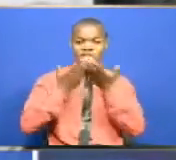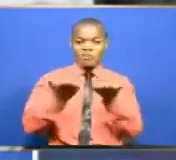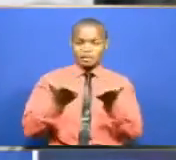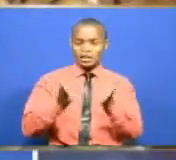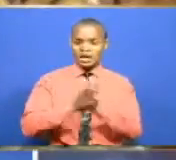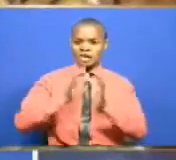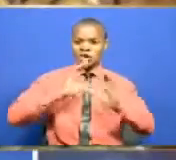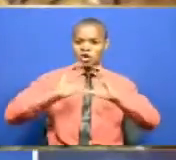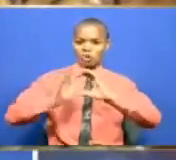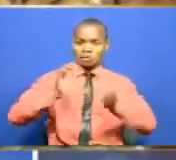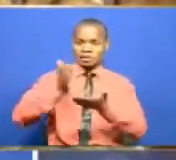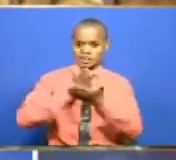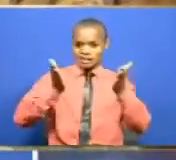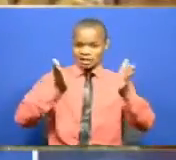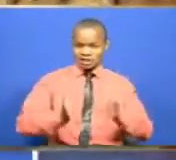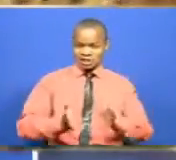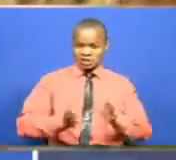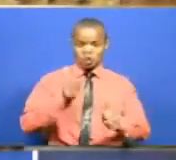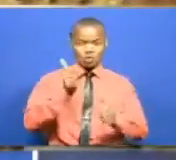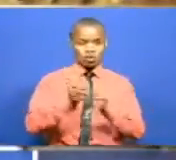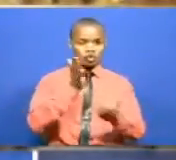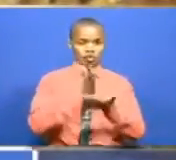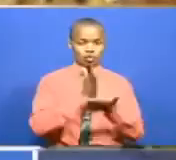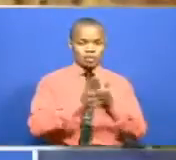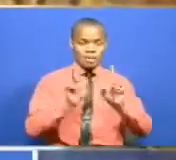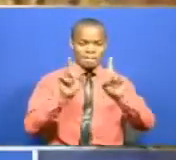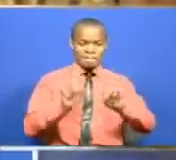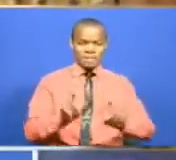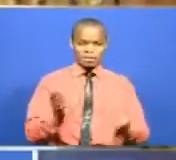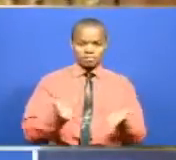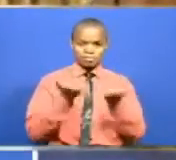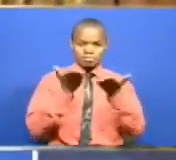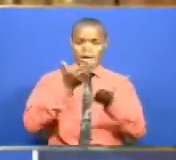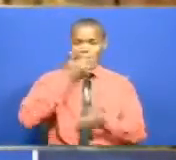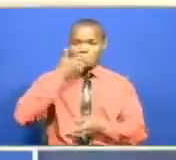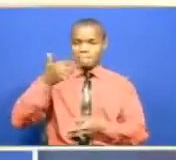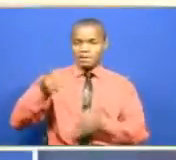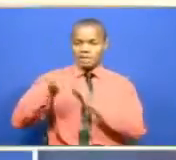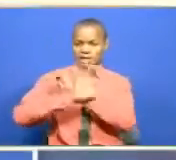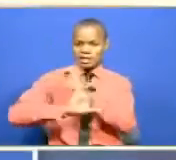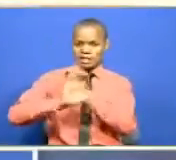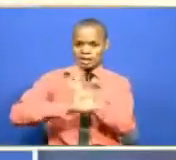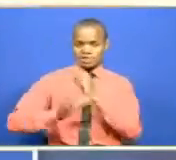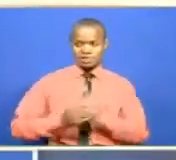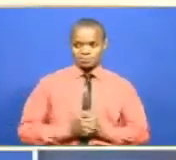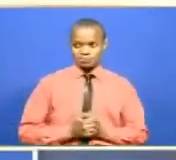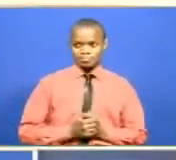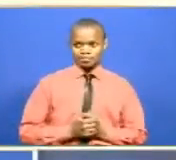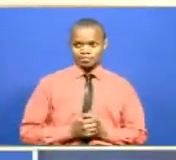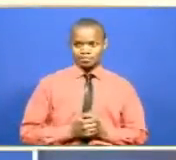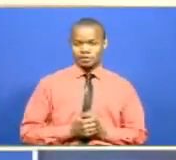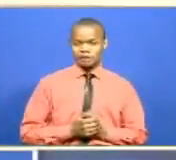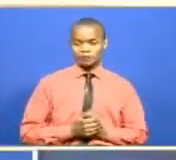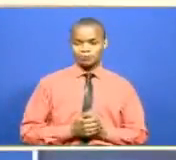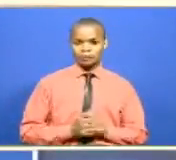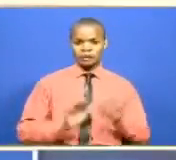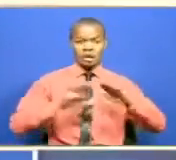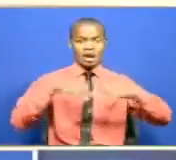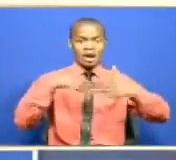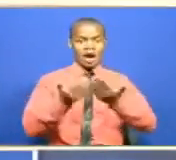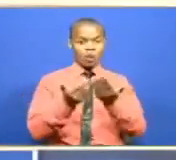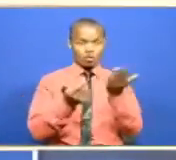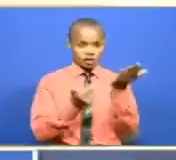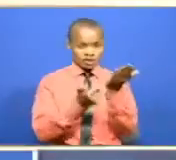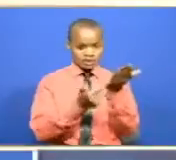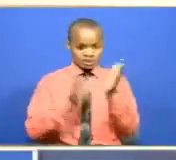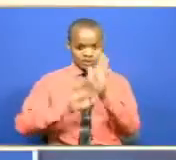communication sector, which all should harness for the better of the country. The way technology has developed